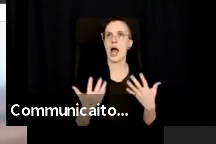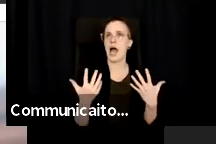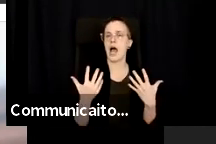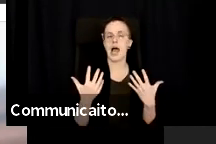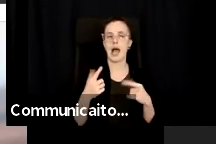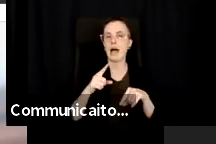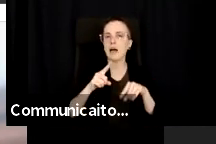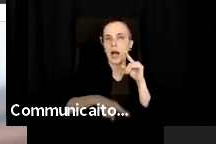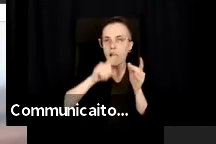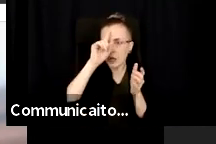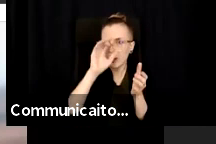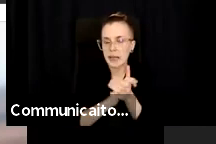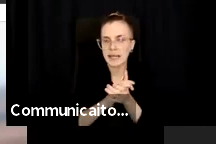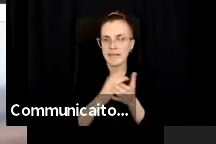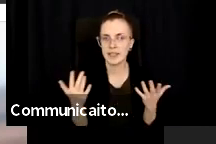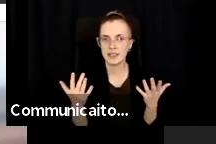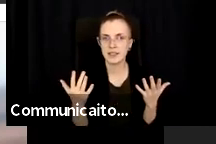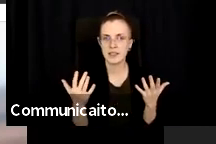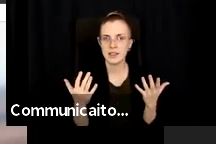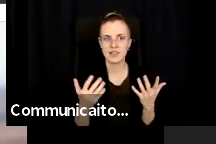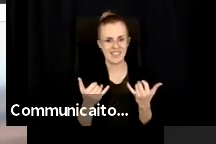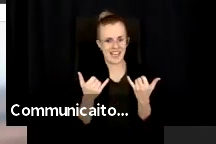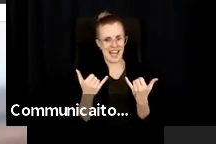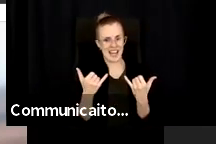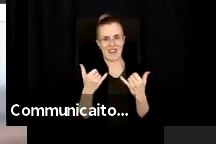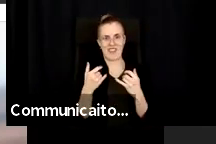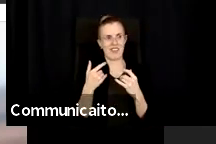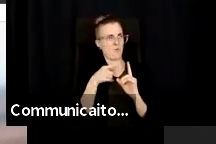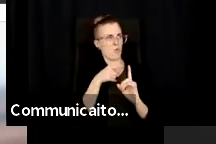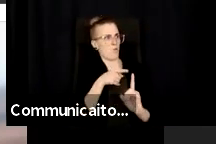it. At this point in time.